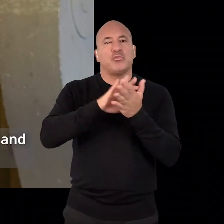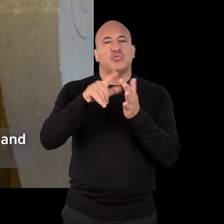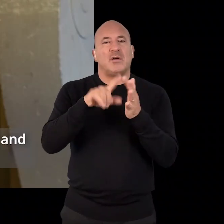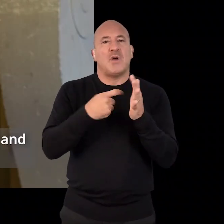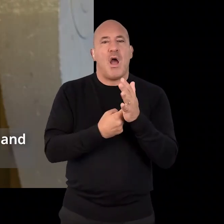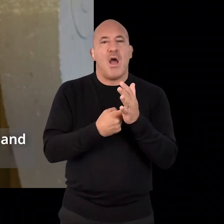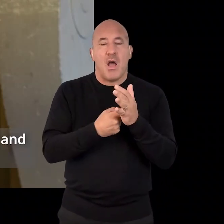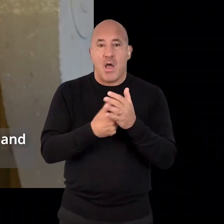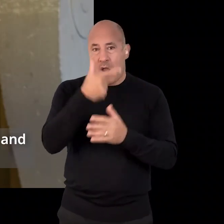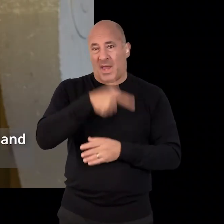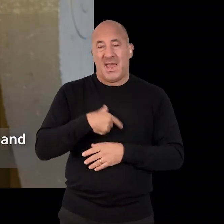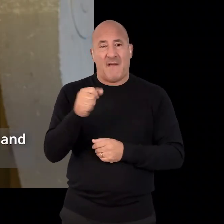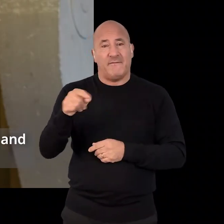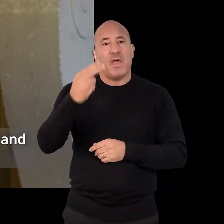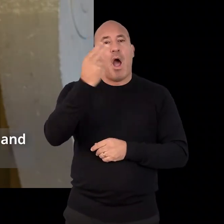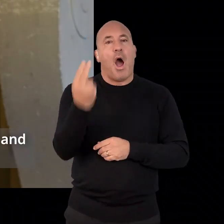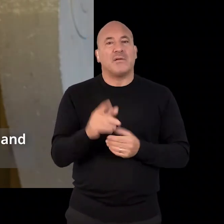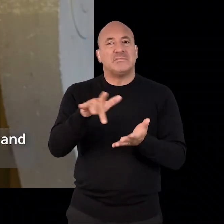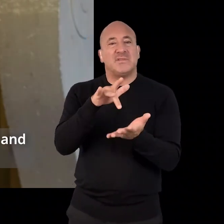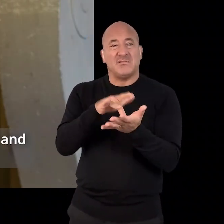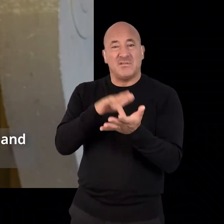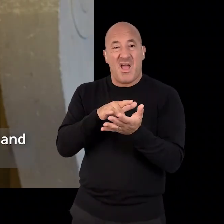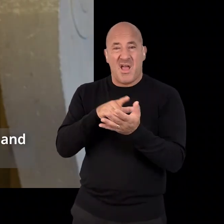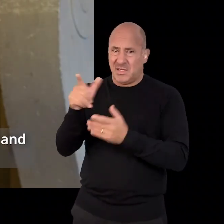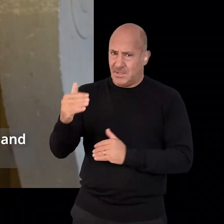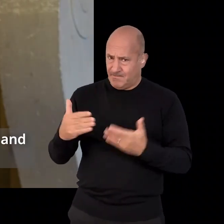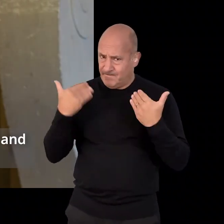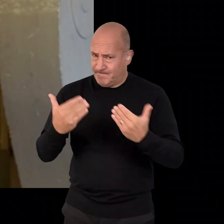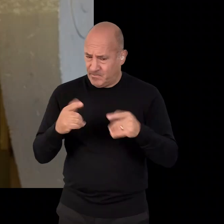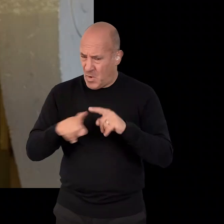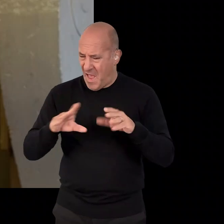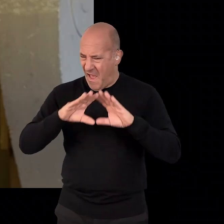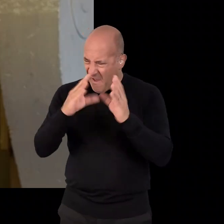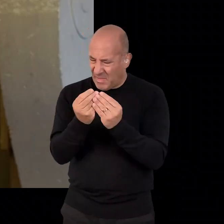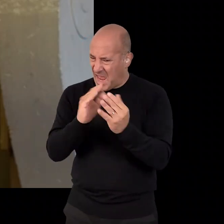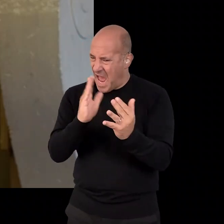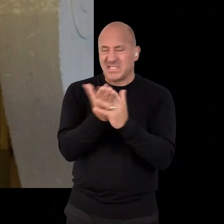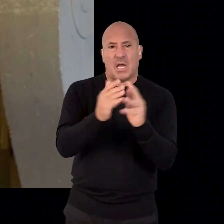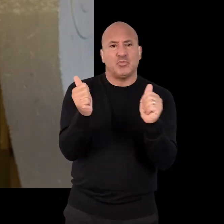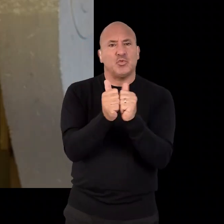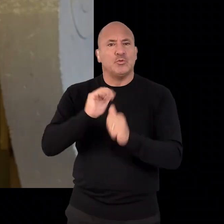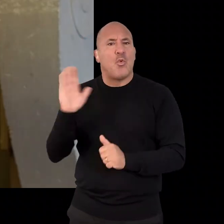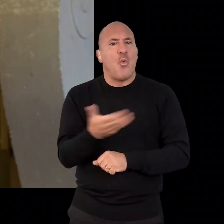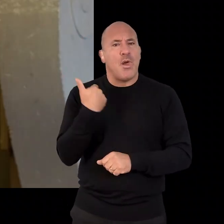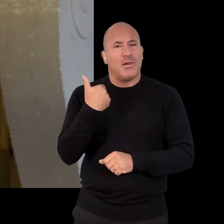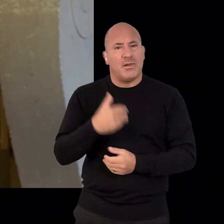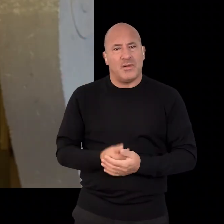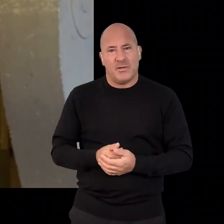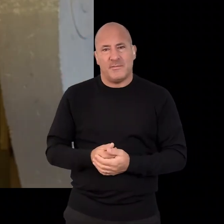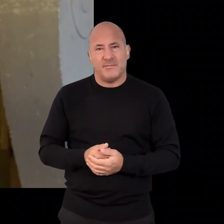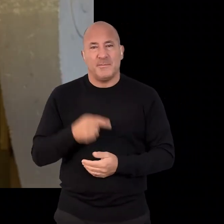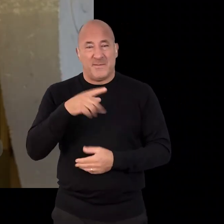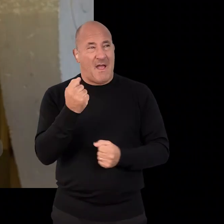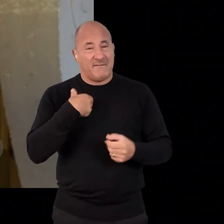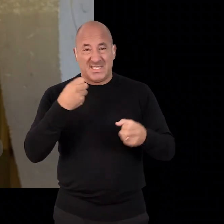Colchester, we're fortunate. We have the Arts Centre, and they are so up there with making sure that everything is